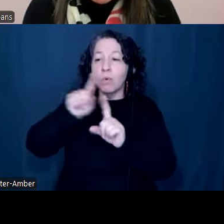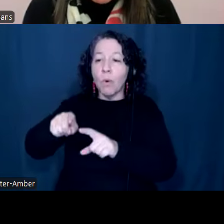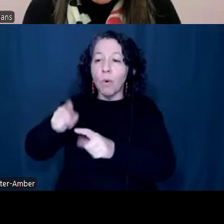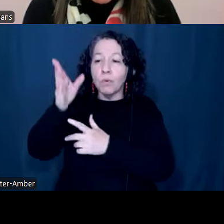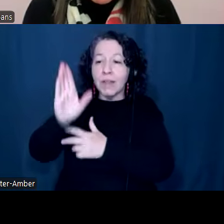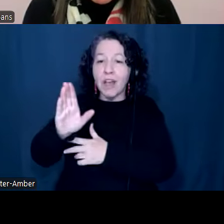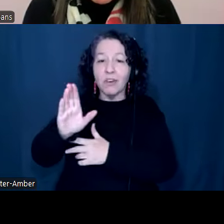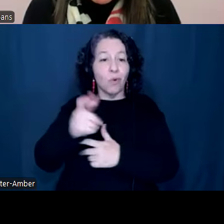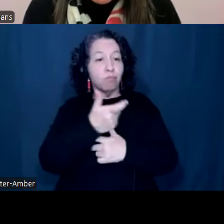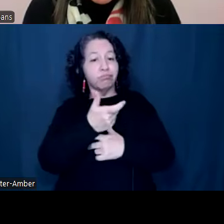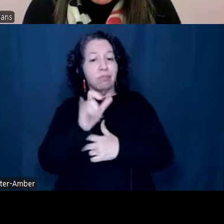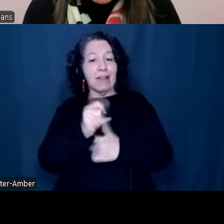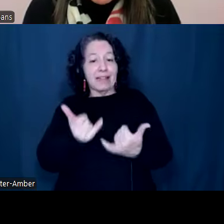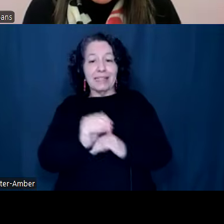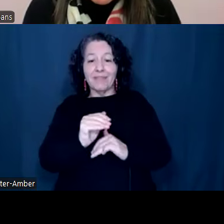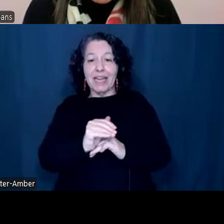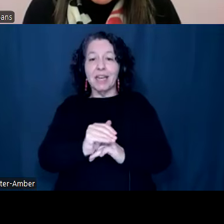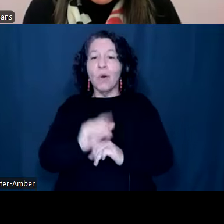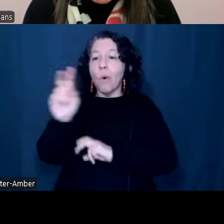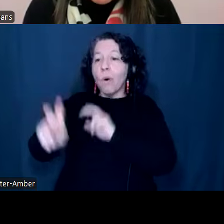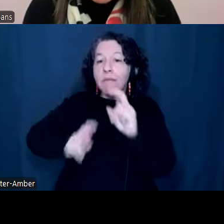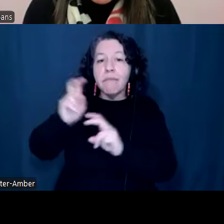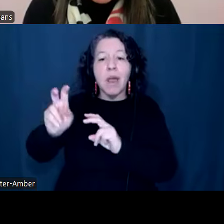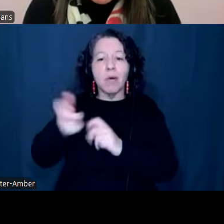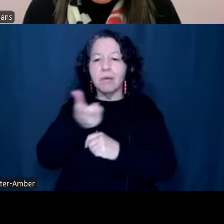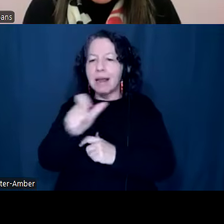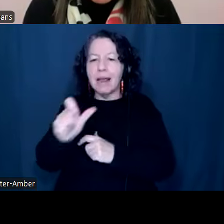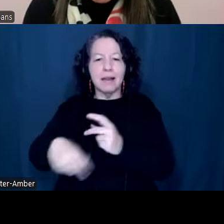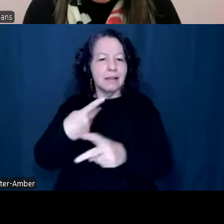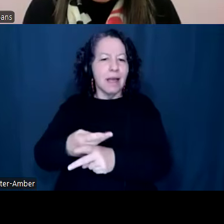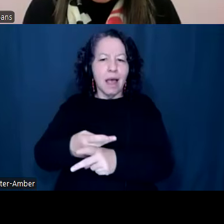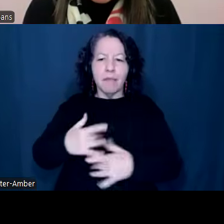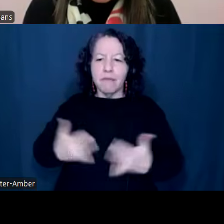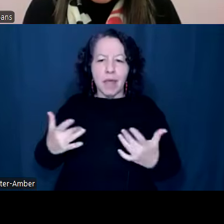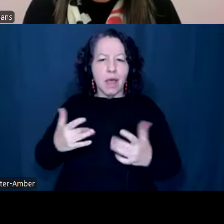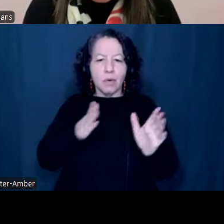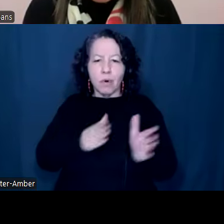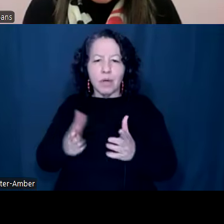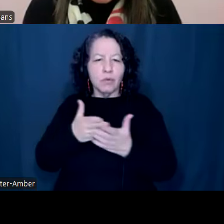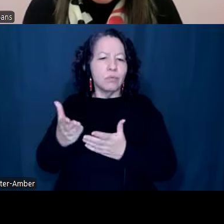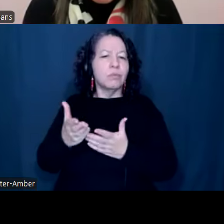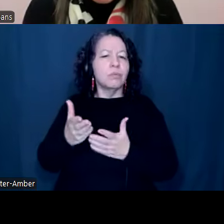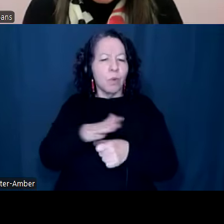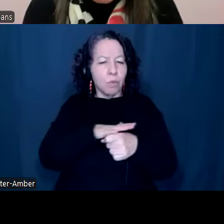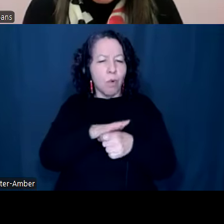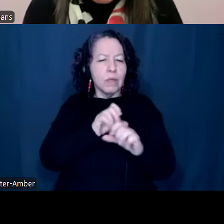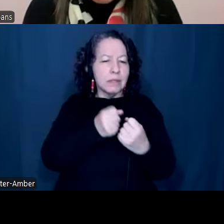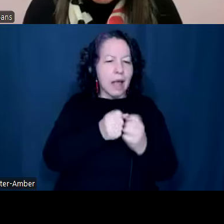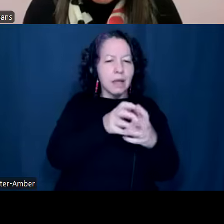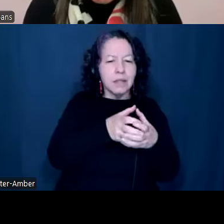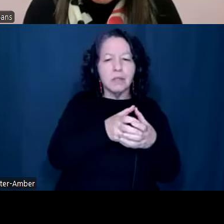like tonight, or a fair, or any of the events organized by our local societies or our